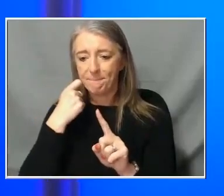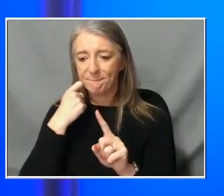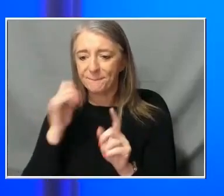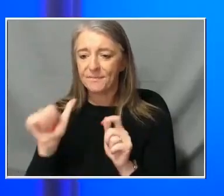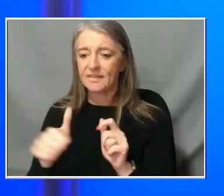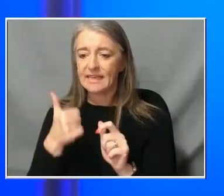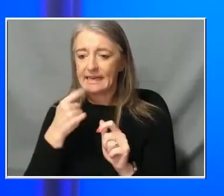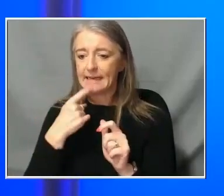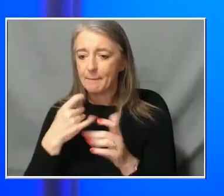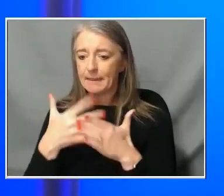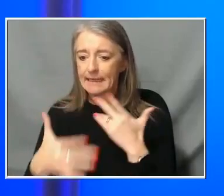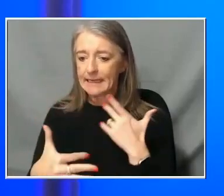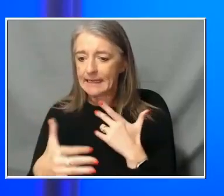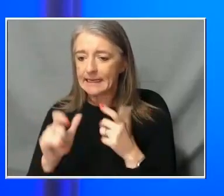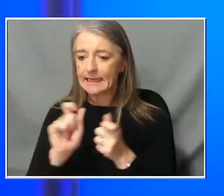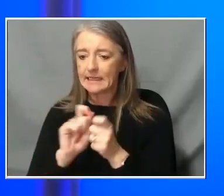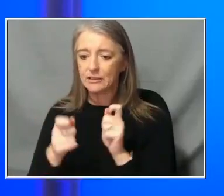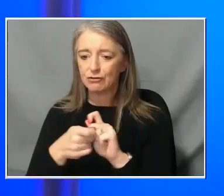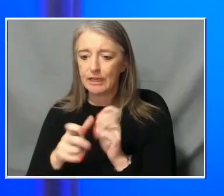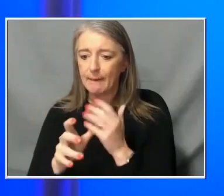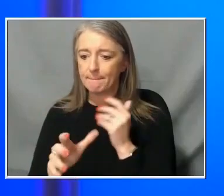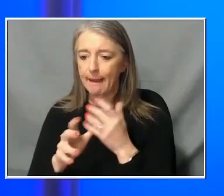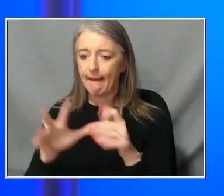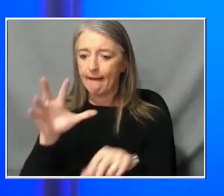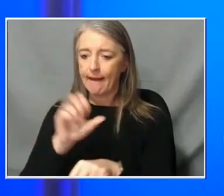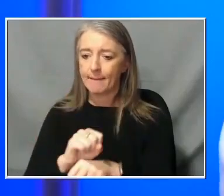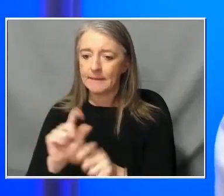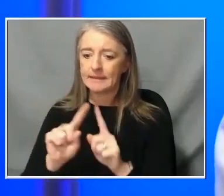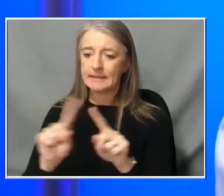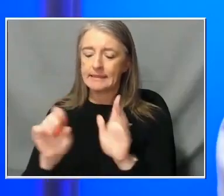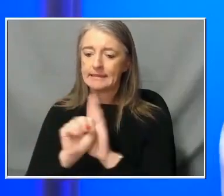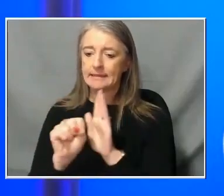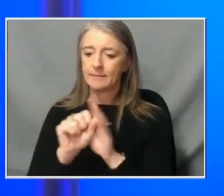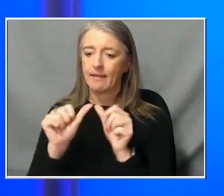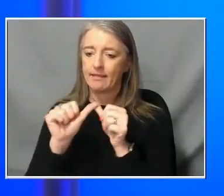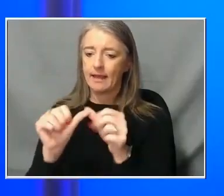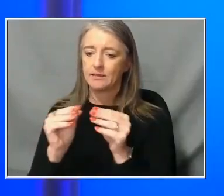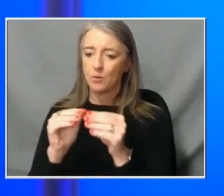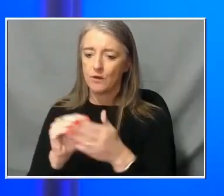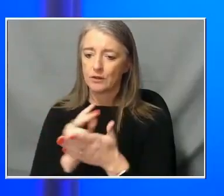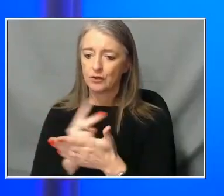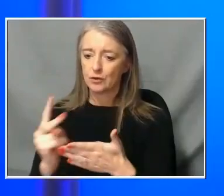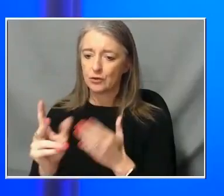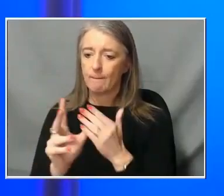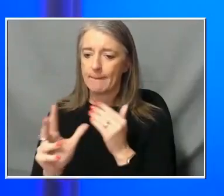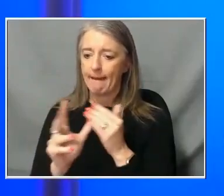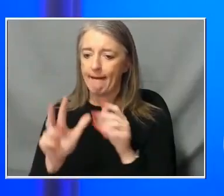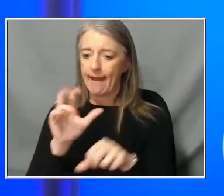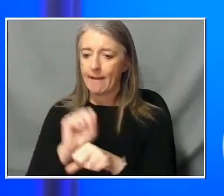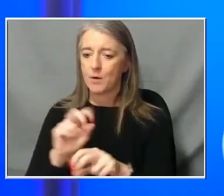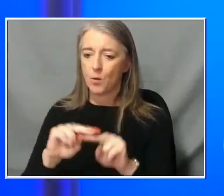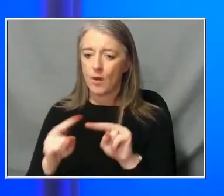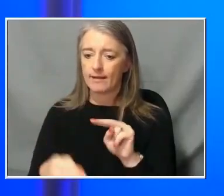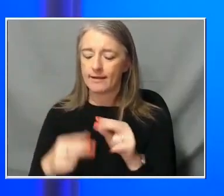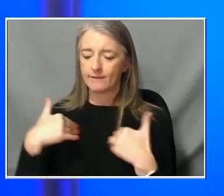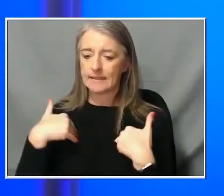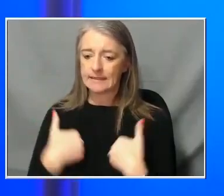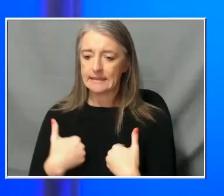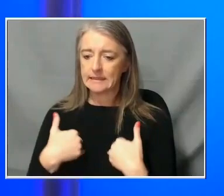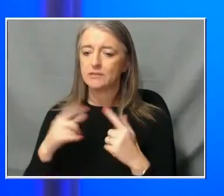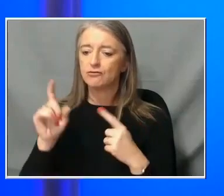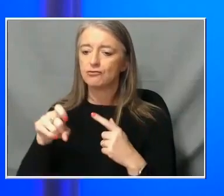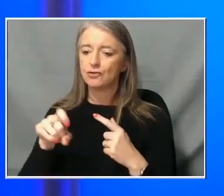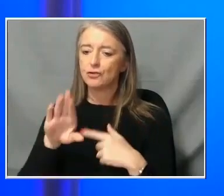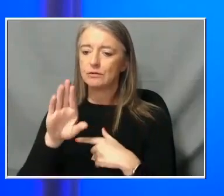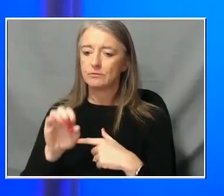bleeding, any change in bowel habits, any of the symptoms that last more than 2 weeks in terms of your bowel habits, weight loss, fatigue, you should